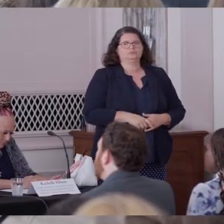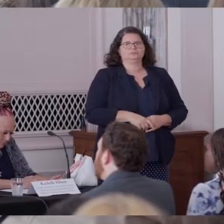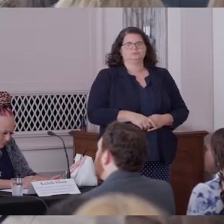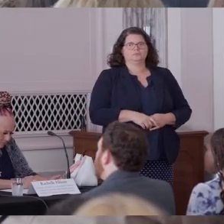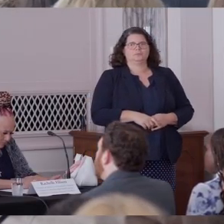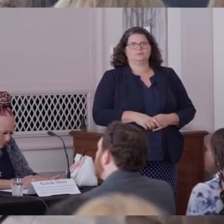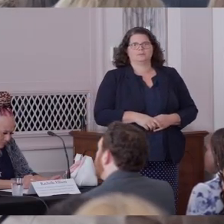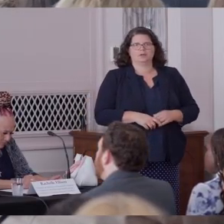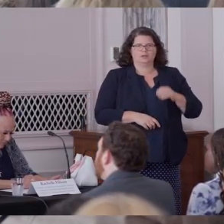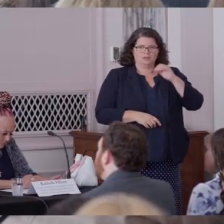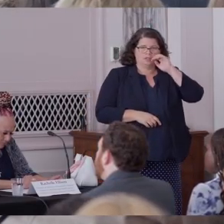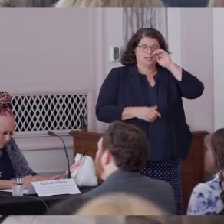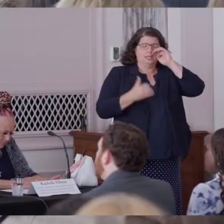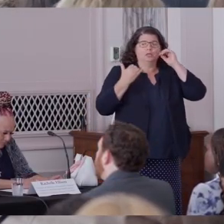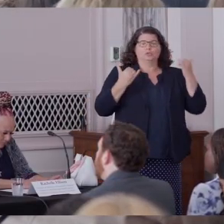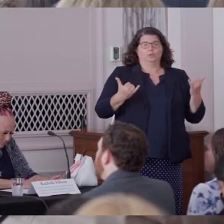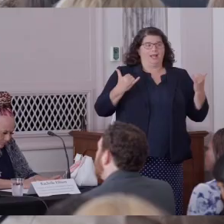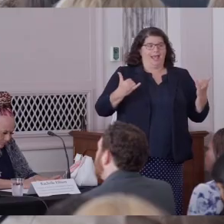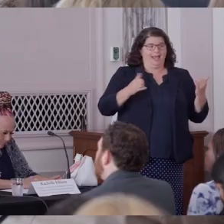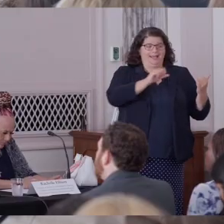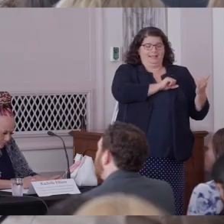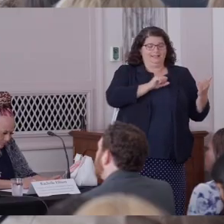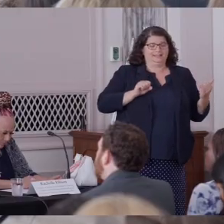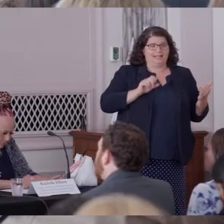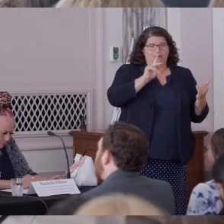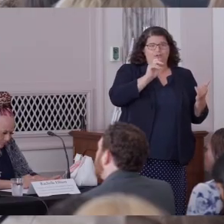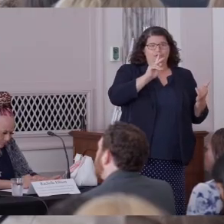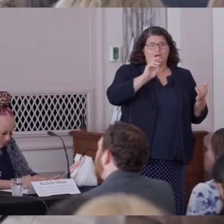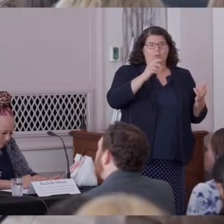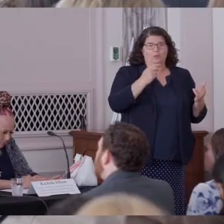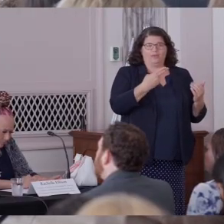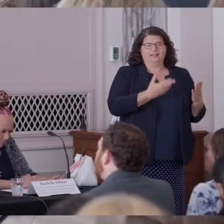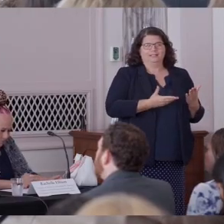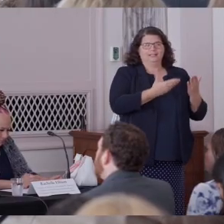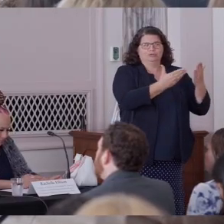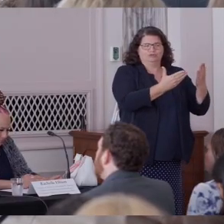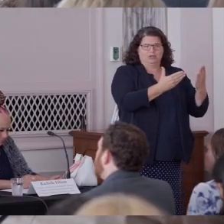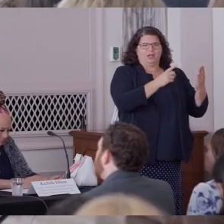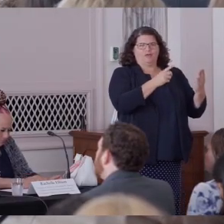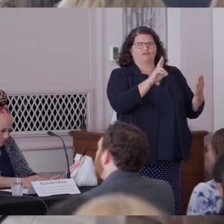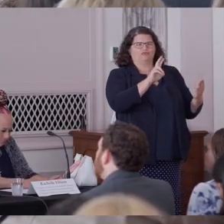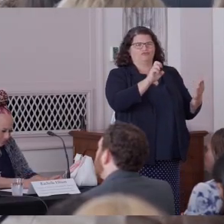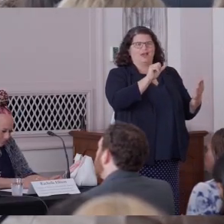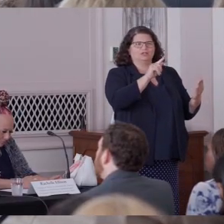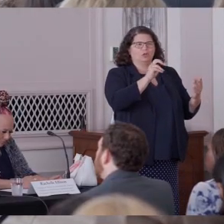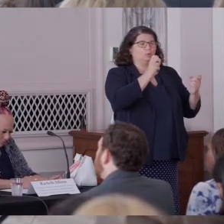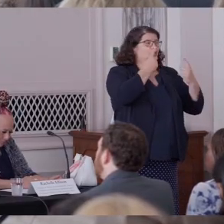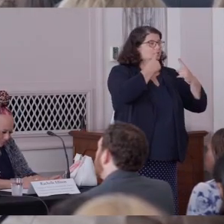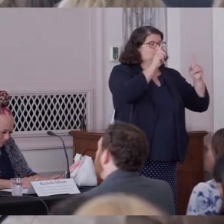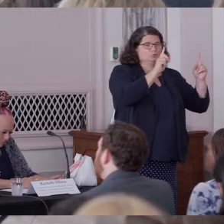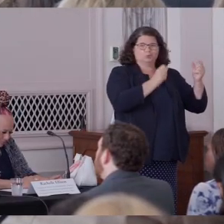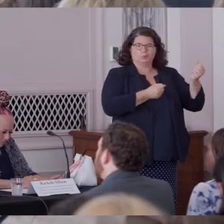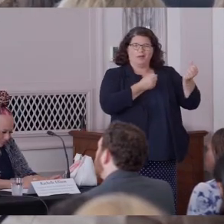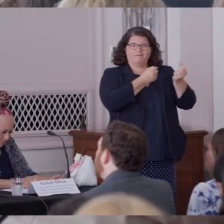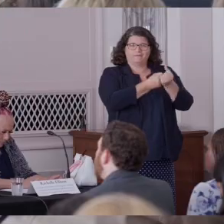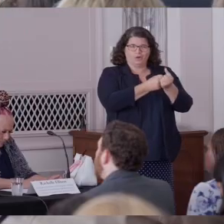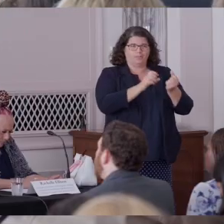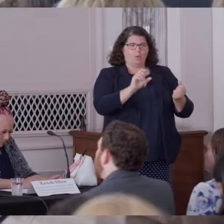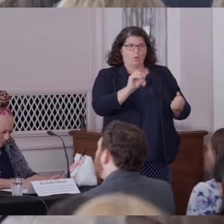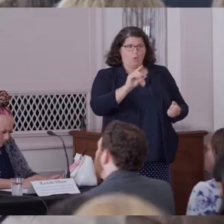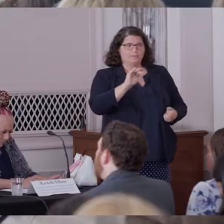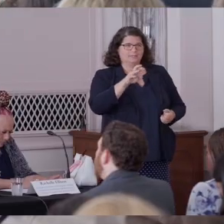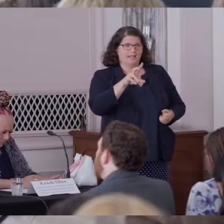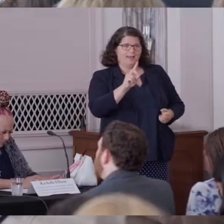Senator Duckworth is introducing a resolution that affirms Olmstead and calls on the Department of Justice to immediately rescind this dangerous